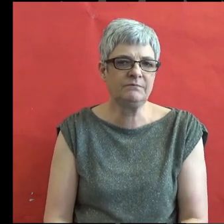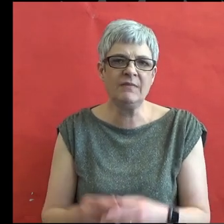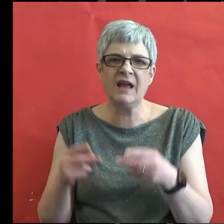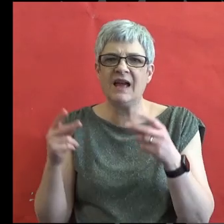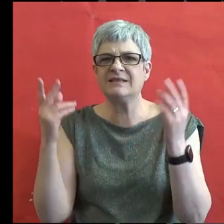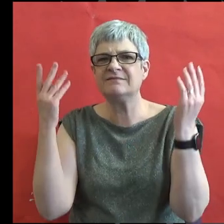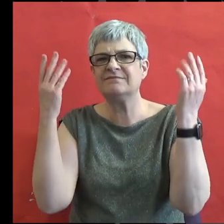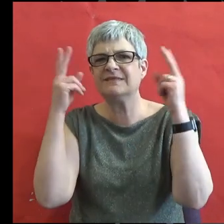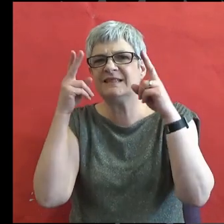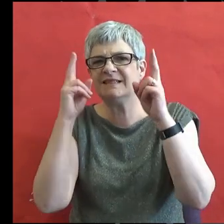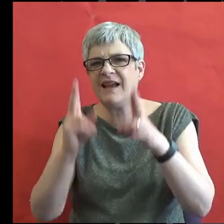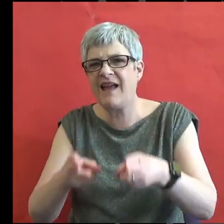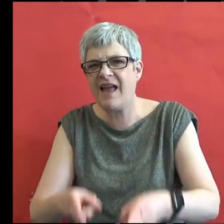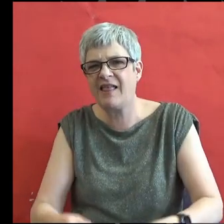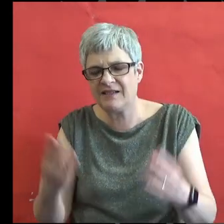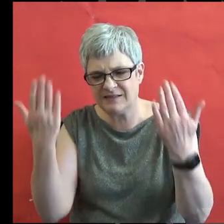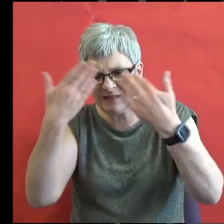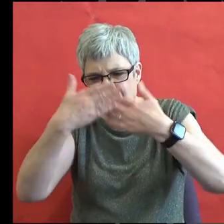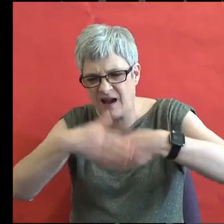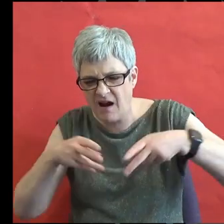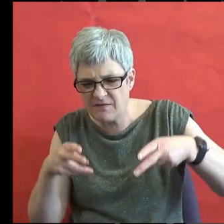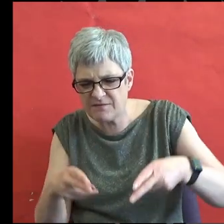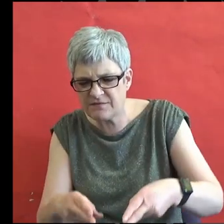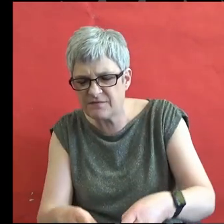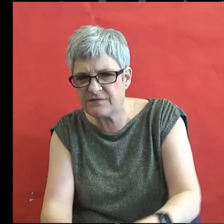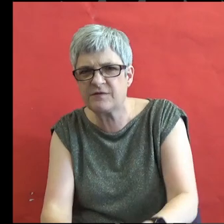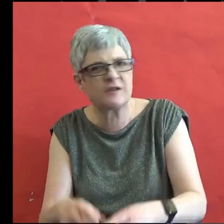In death's dark